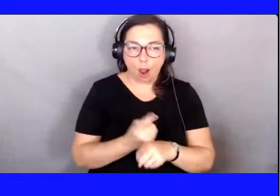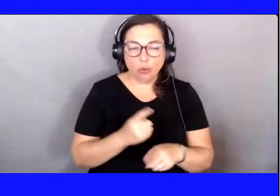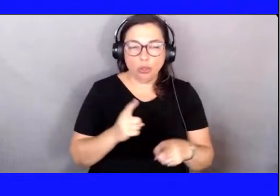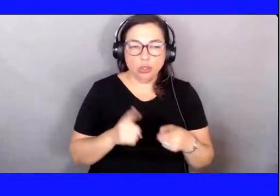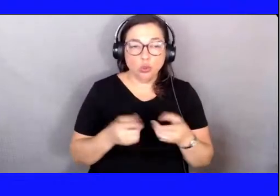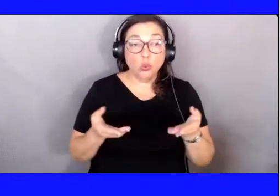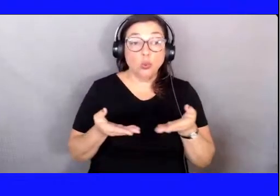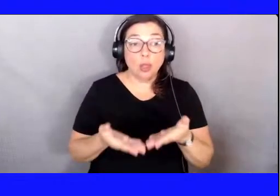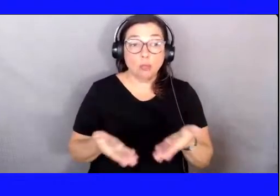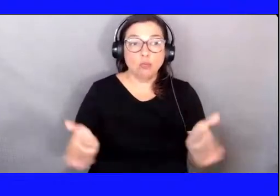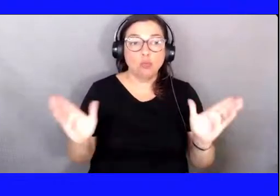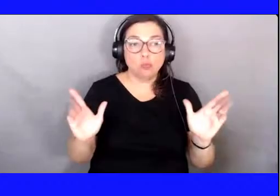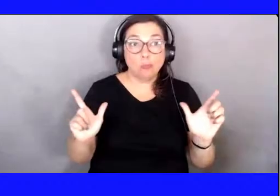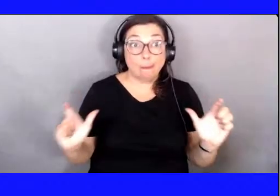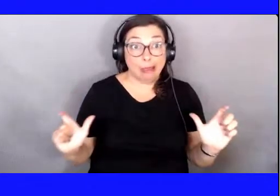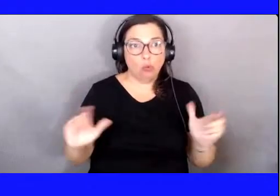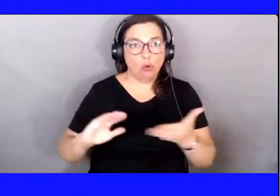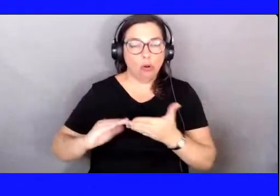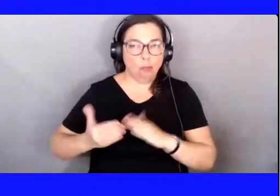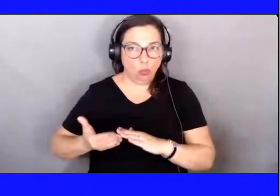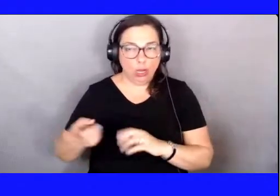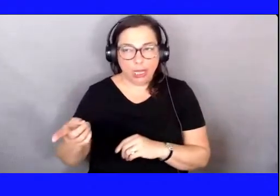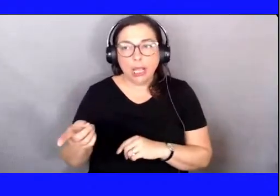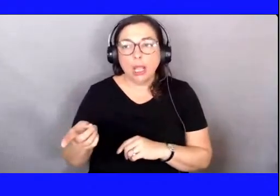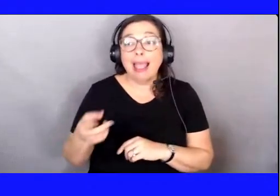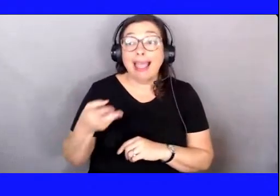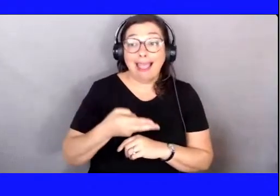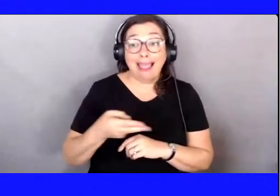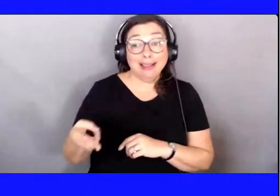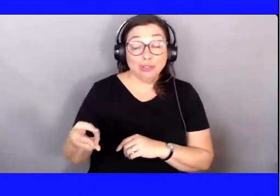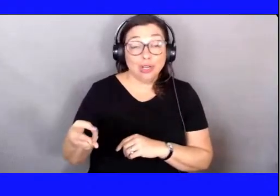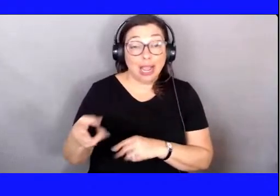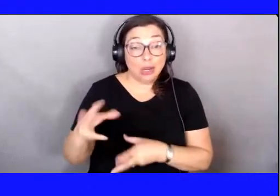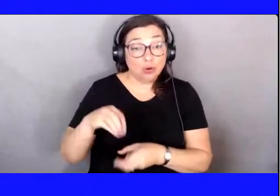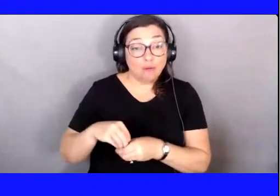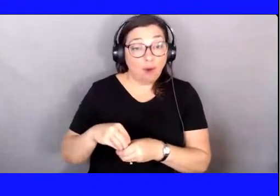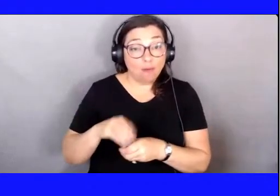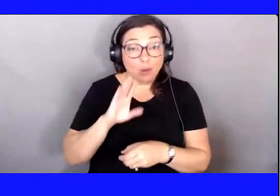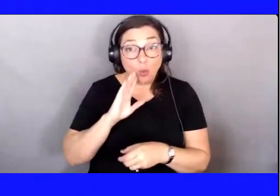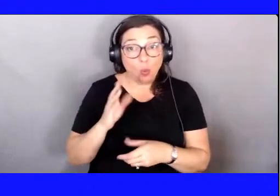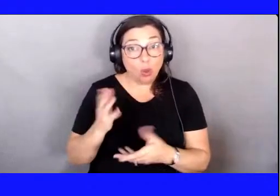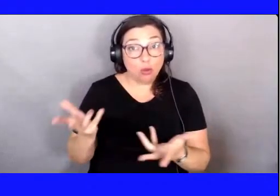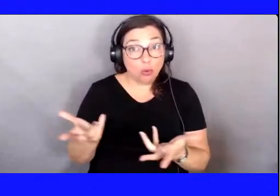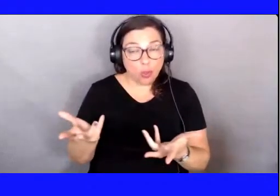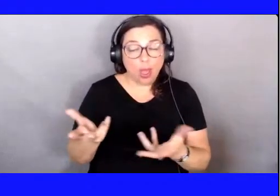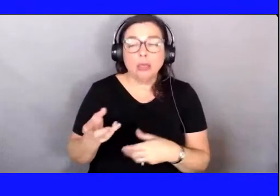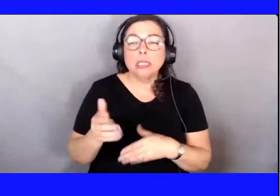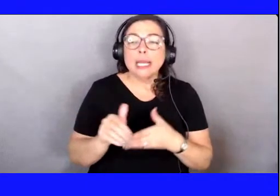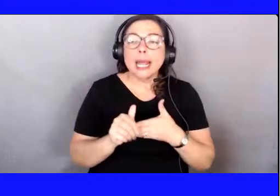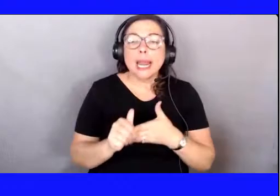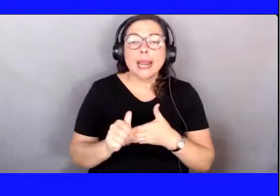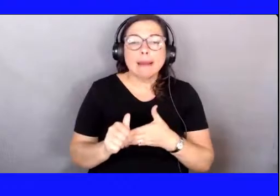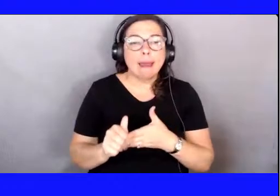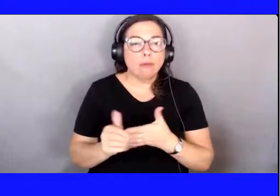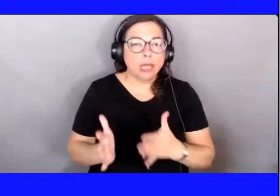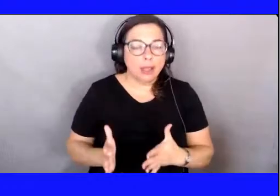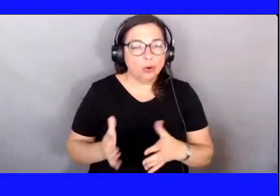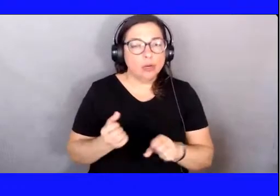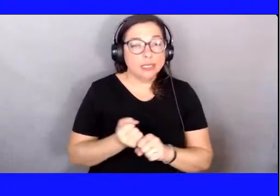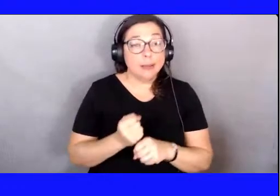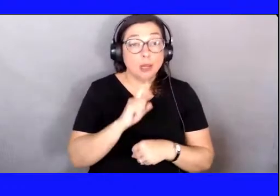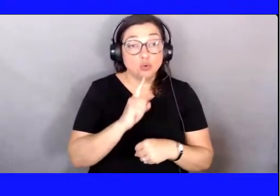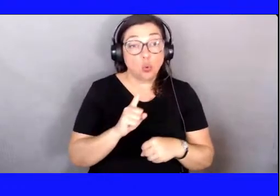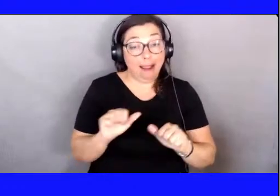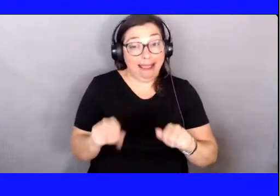living community. And one of the things that H&H involvement will do will also be a navigator to ensure that